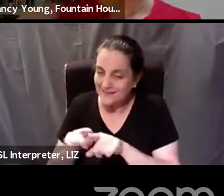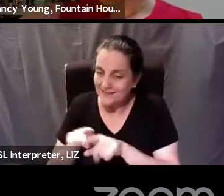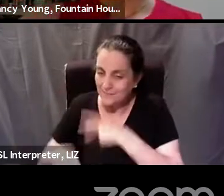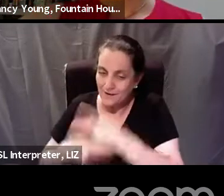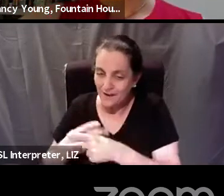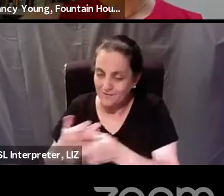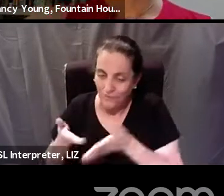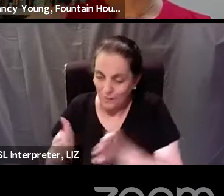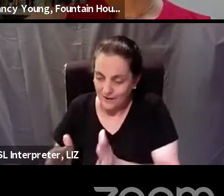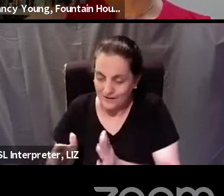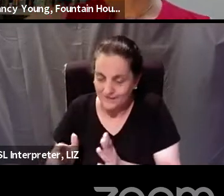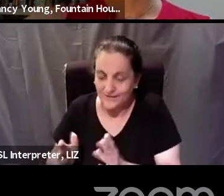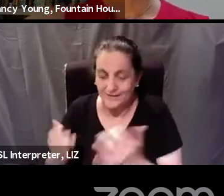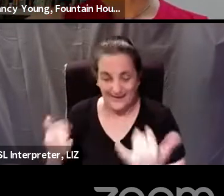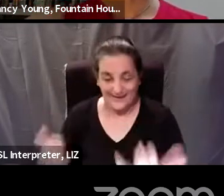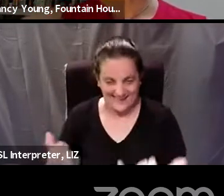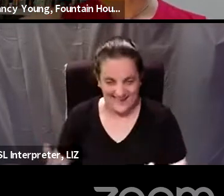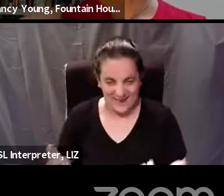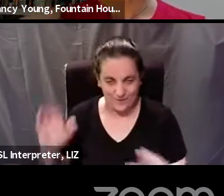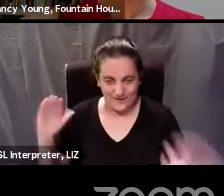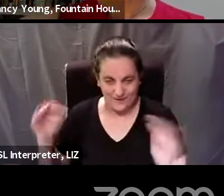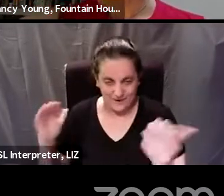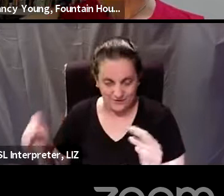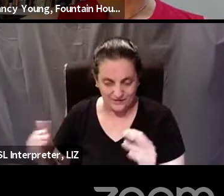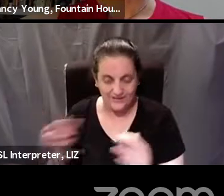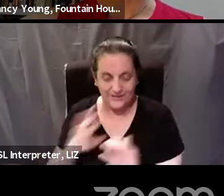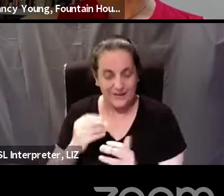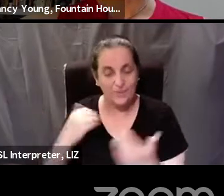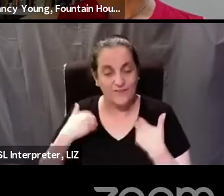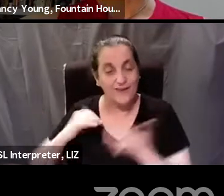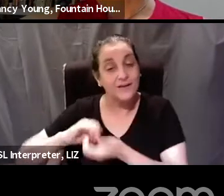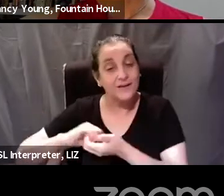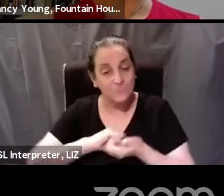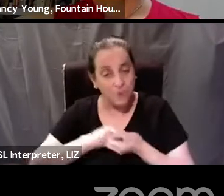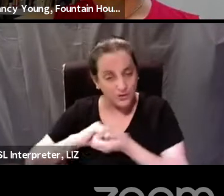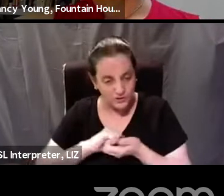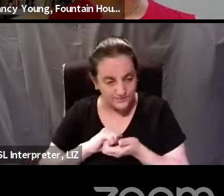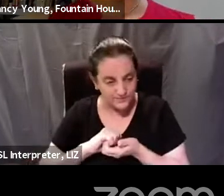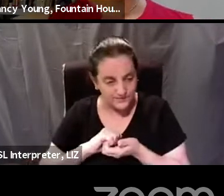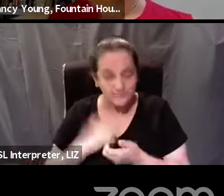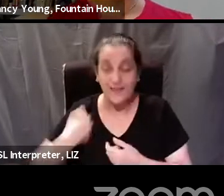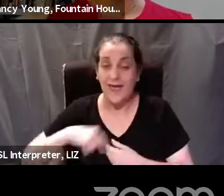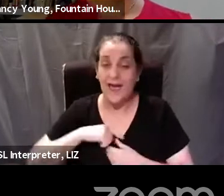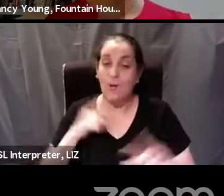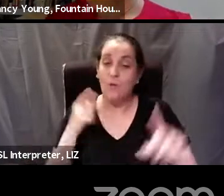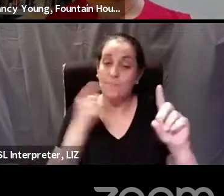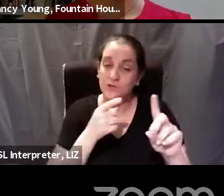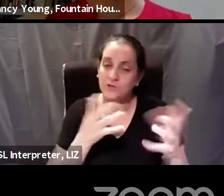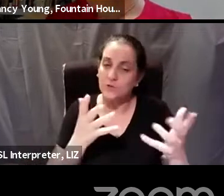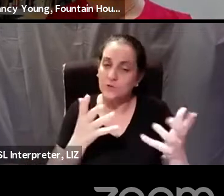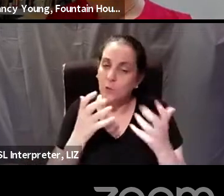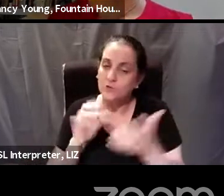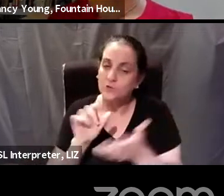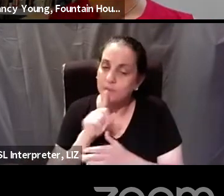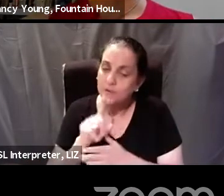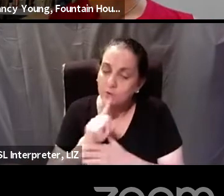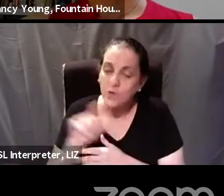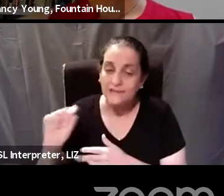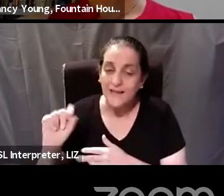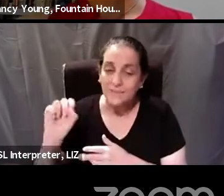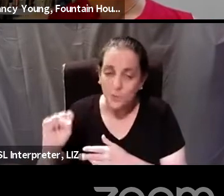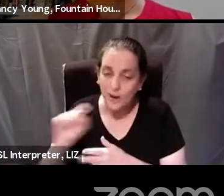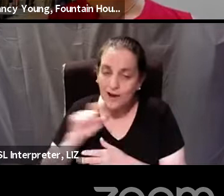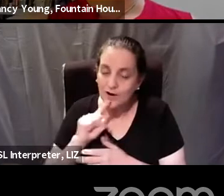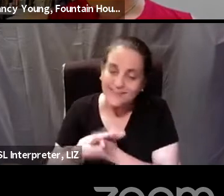partnerships. So at the beginning, our mission was to make Times Square clean, safe, and fun, but we